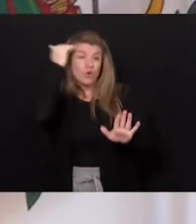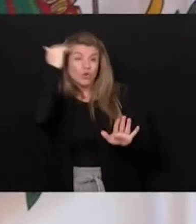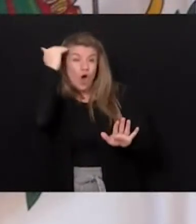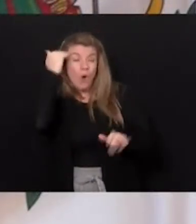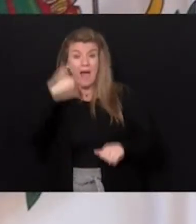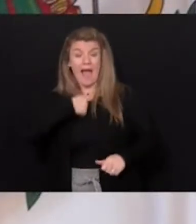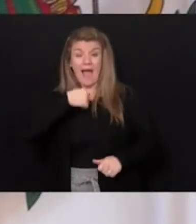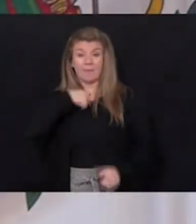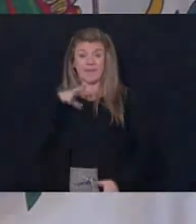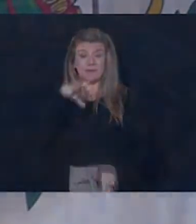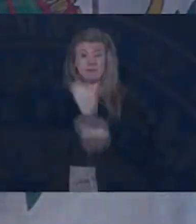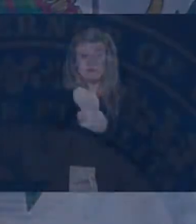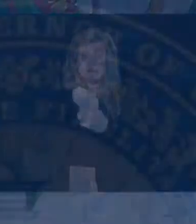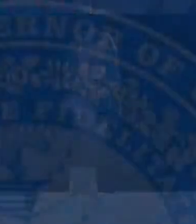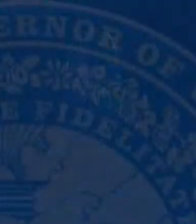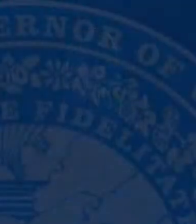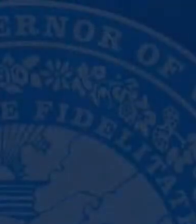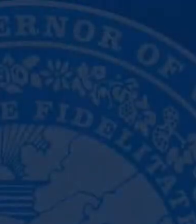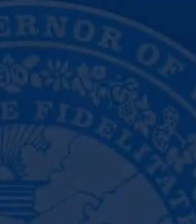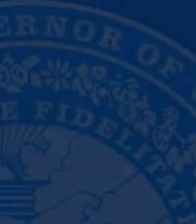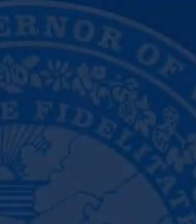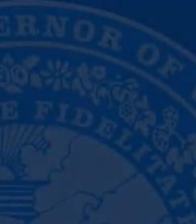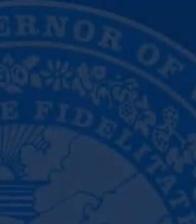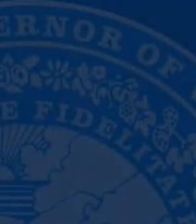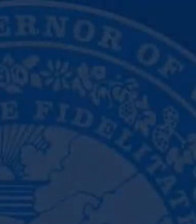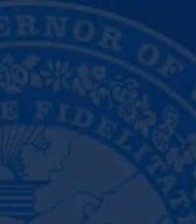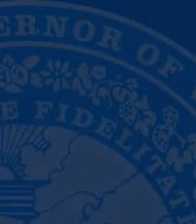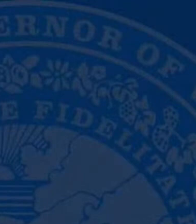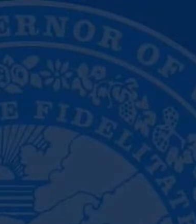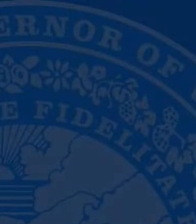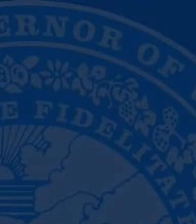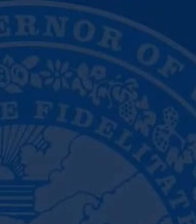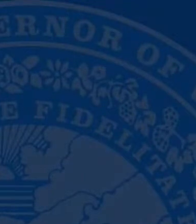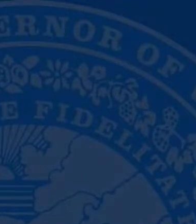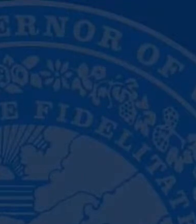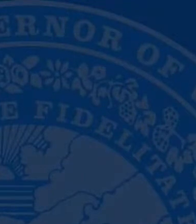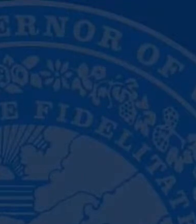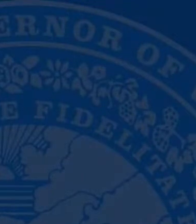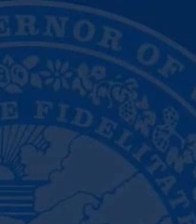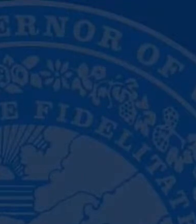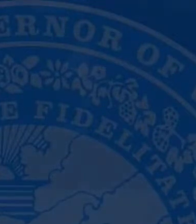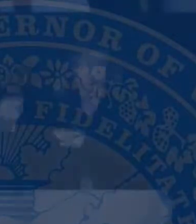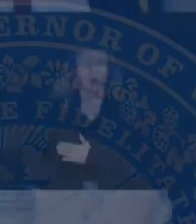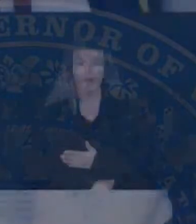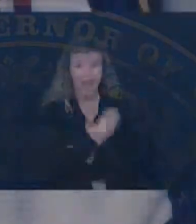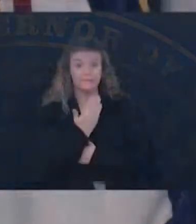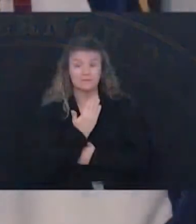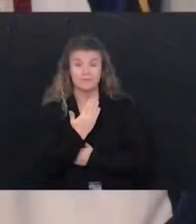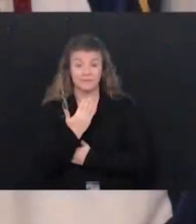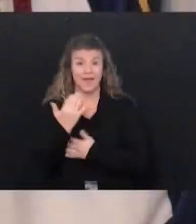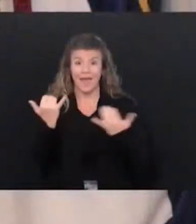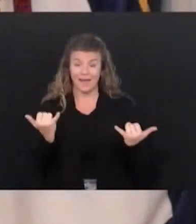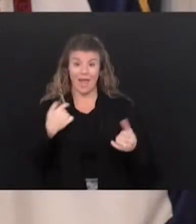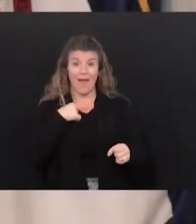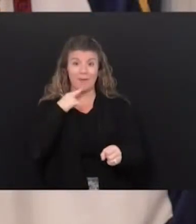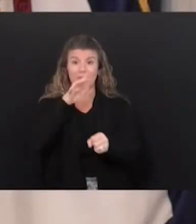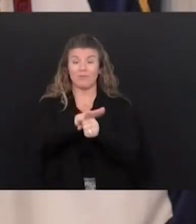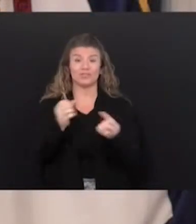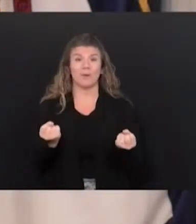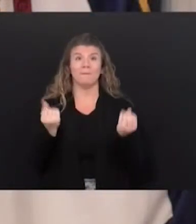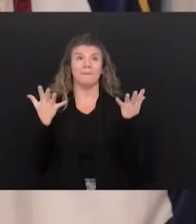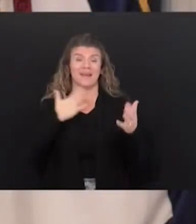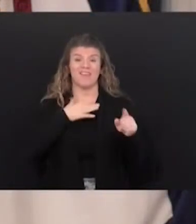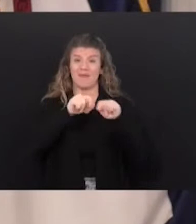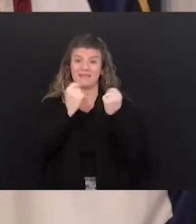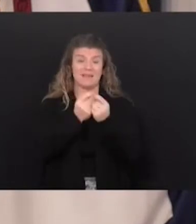some activities across the state, Governor Justice developed a plan he named West Virginia Strong, the comeback. We've come up with